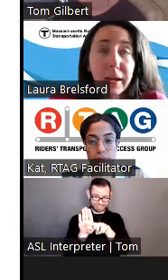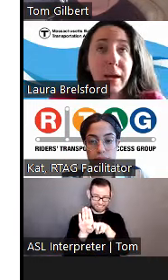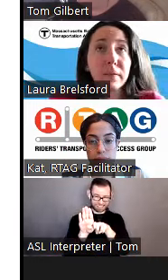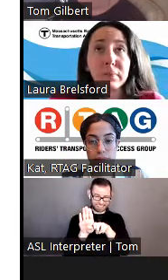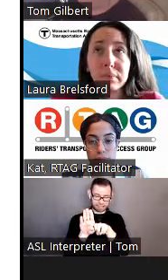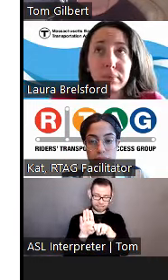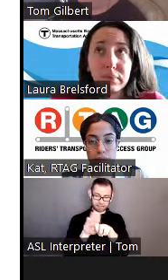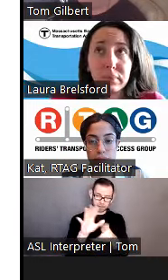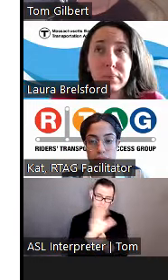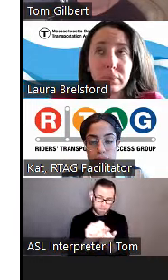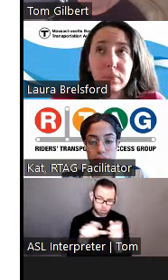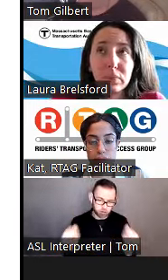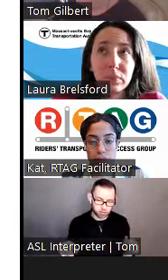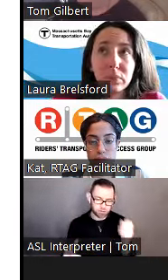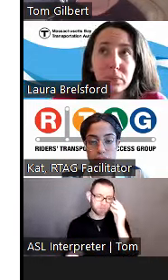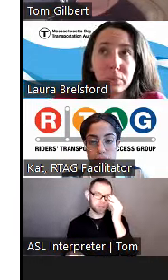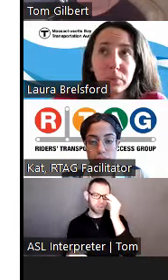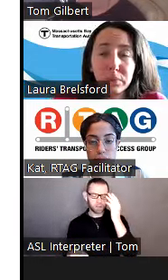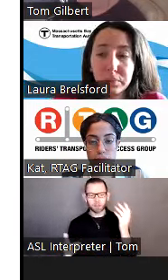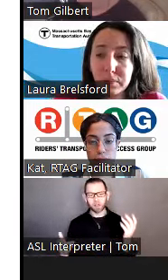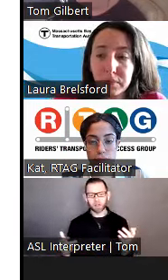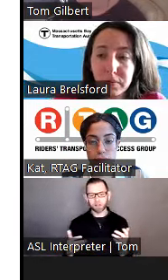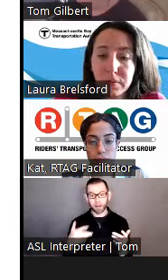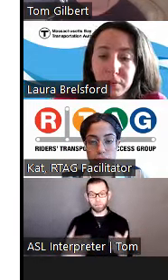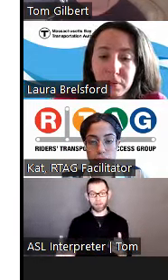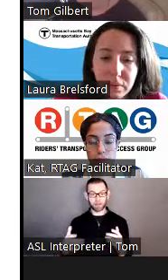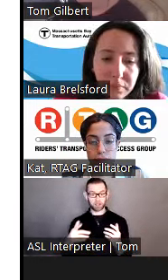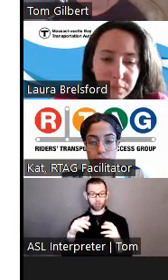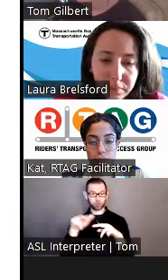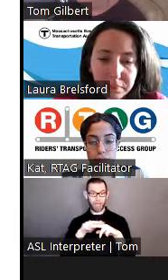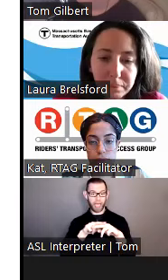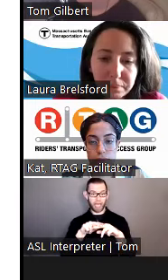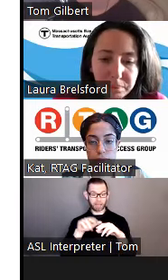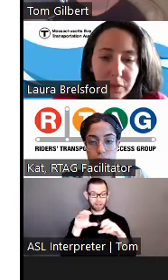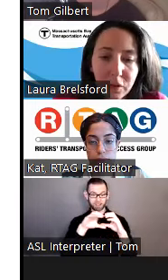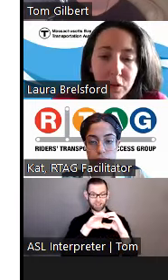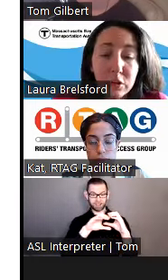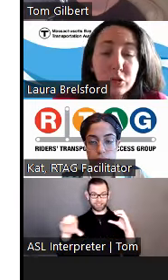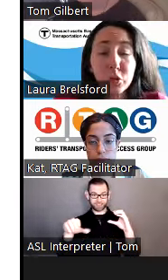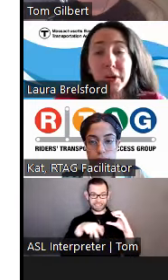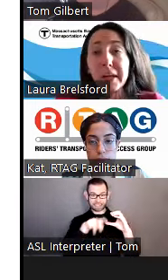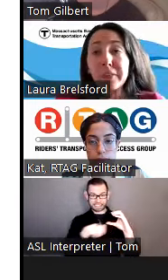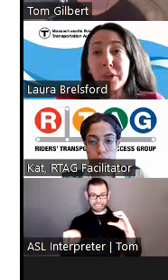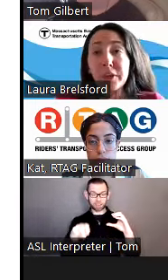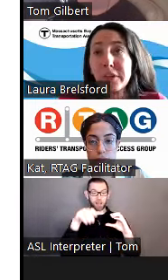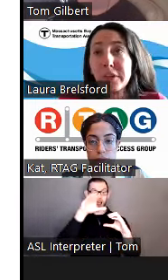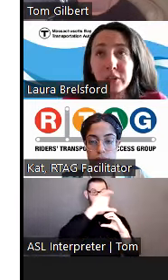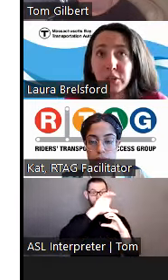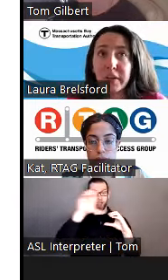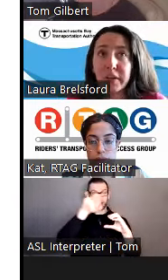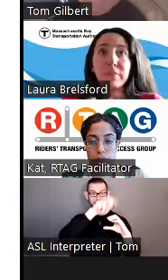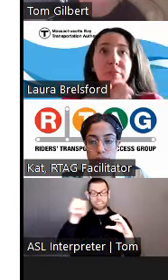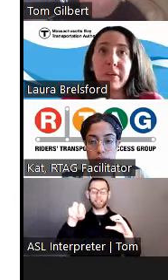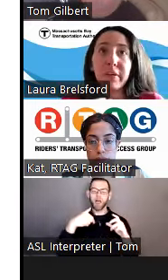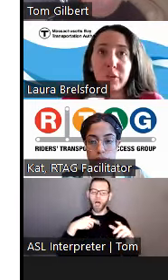And like I said, most of the time, the double-decker trains are the ones I can get through with no problem. Sure, and there's